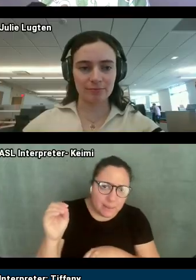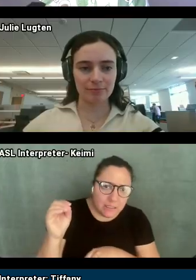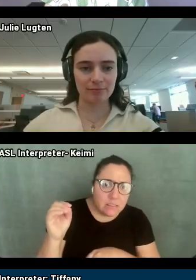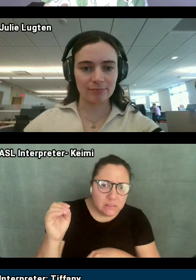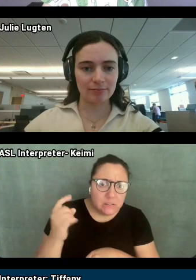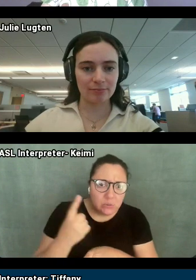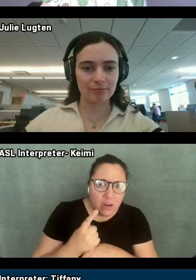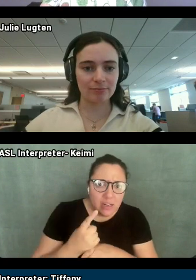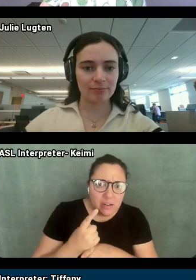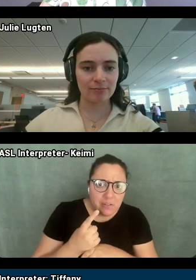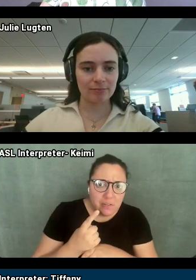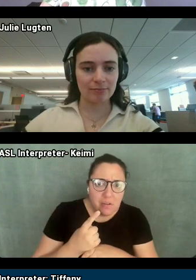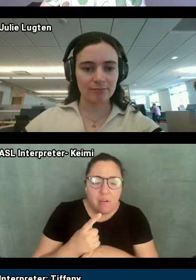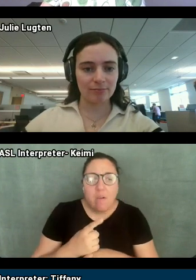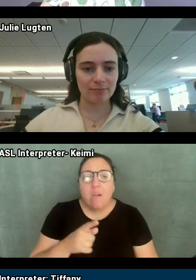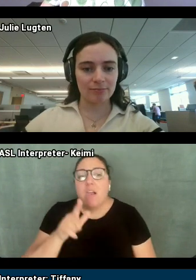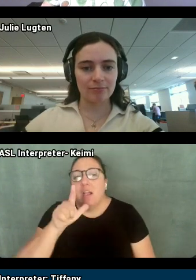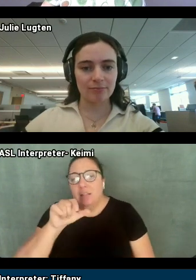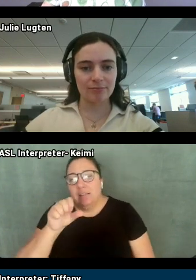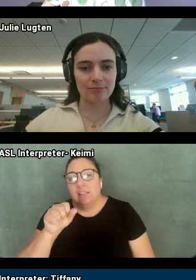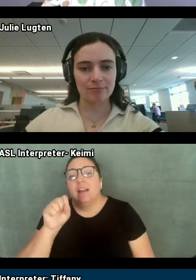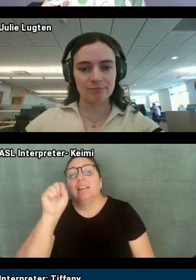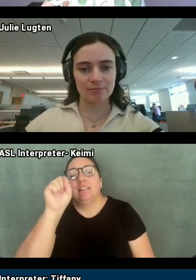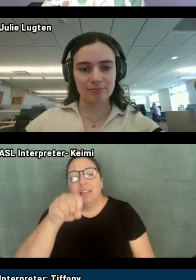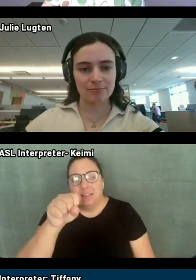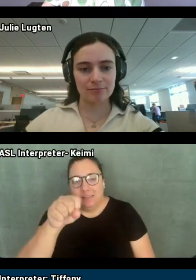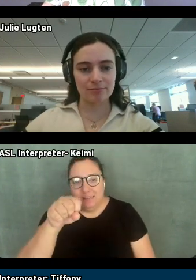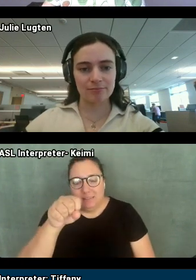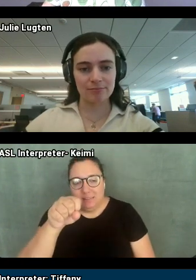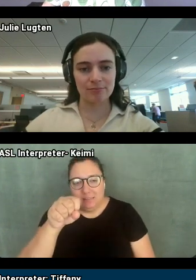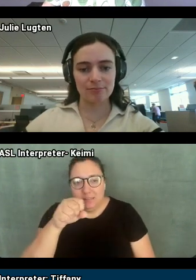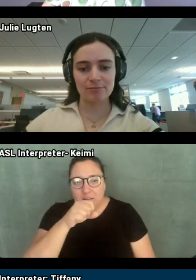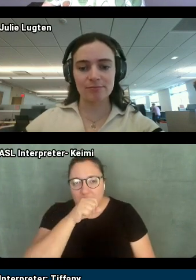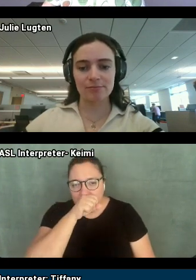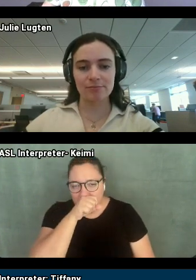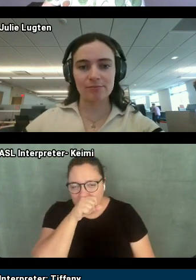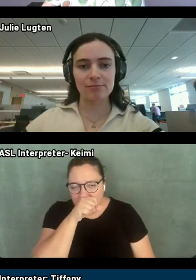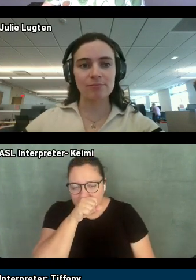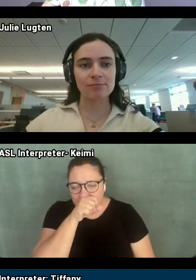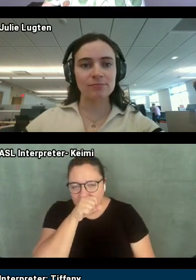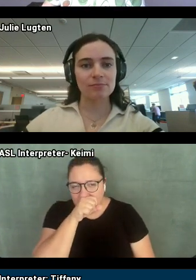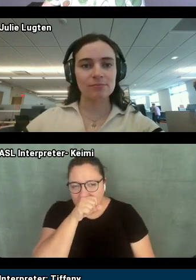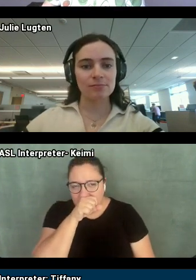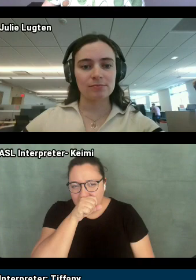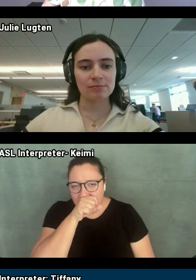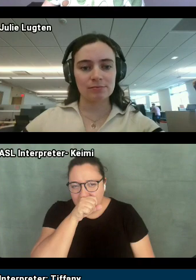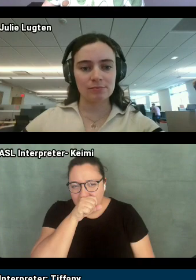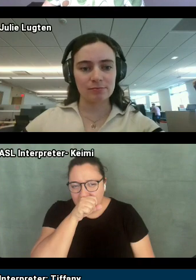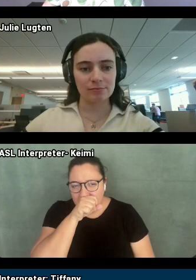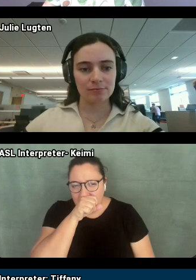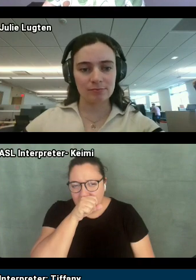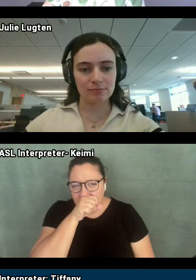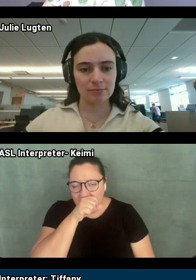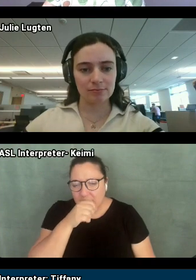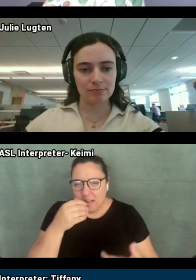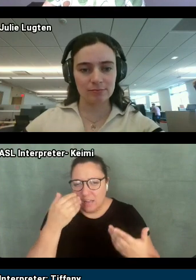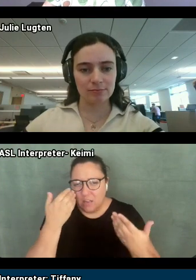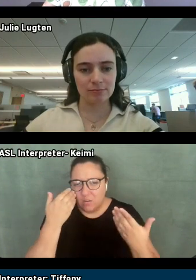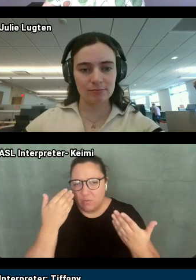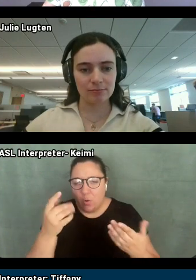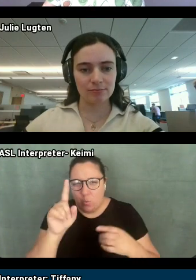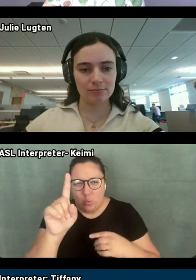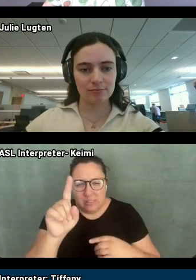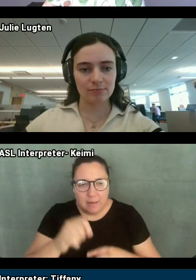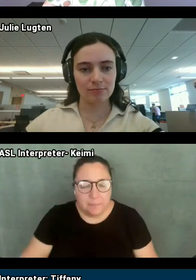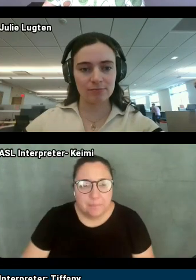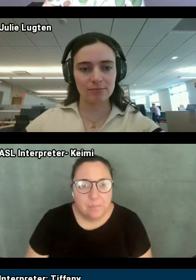Oh, yes. I'm not sure if you can do it across. Whoops, sorry. Let me pick